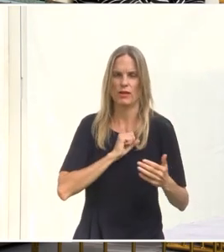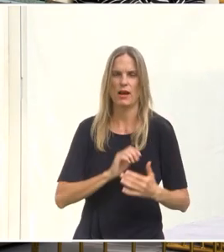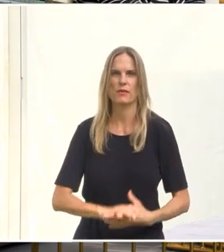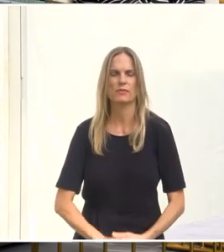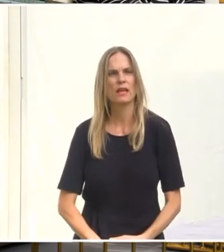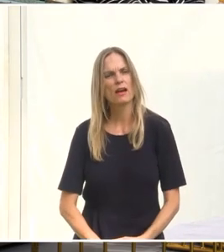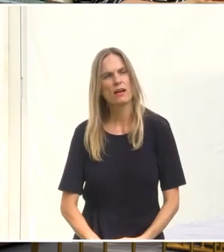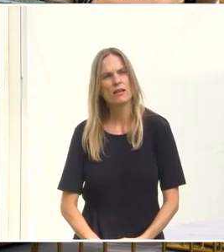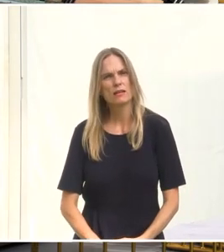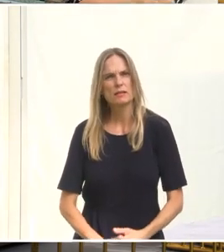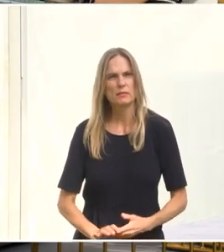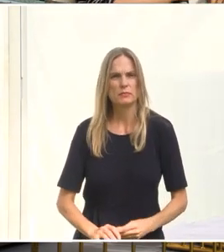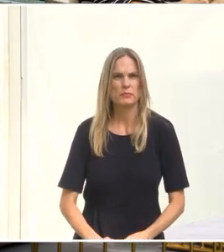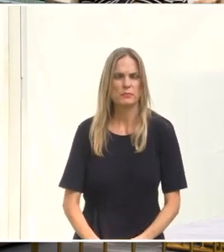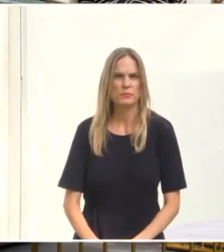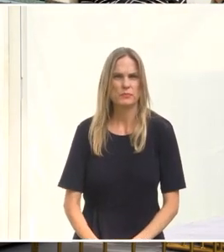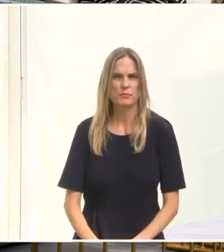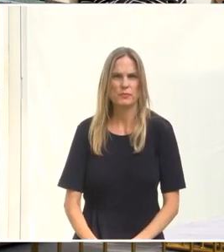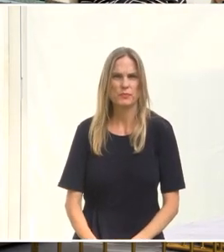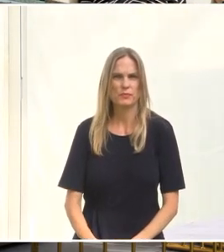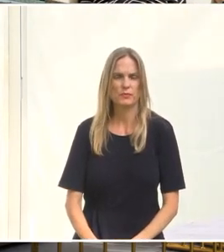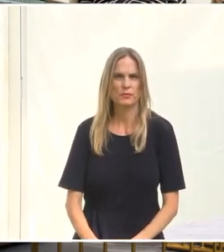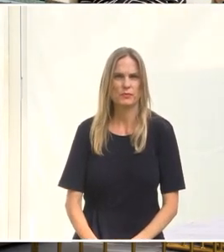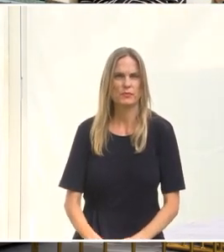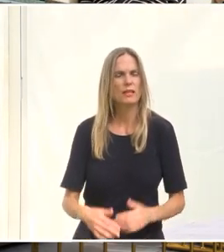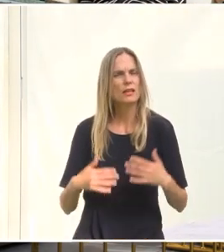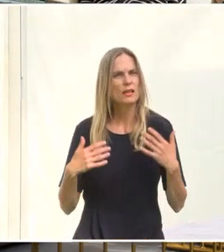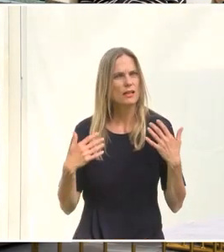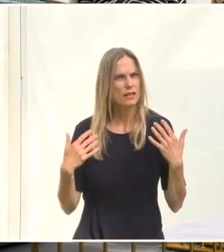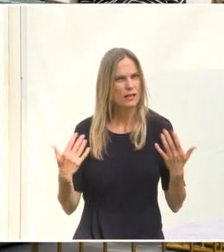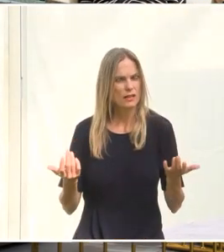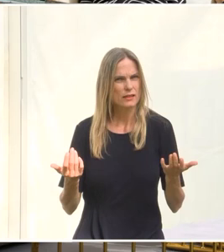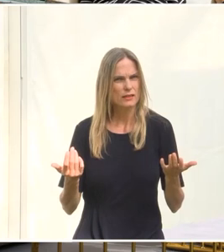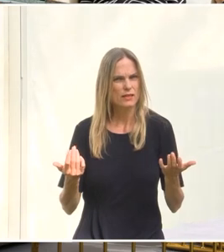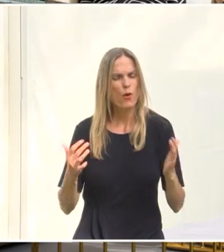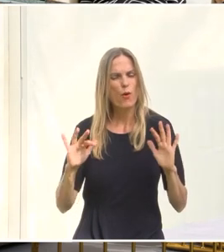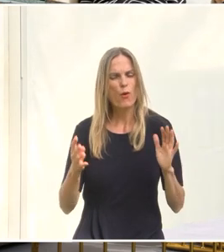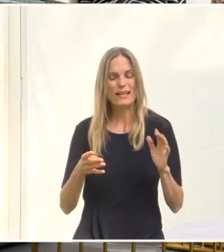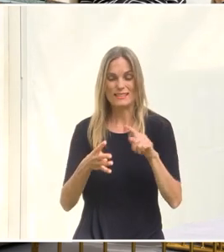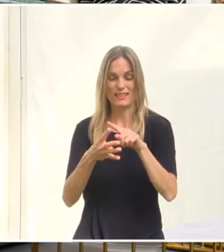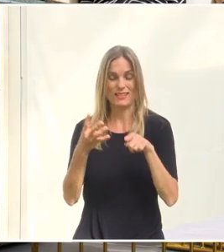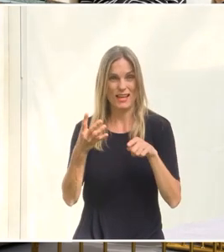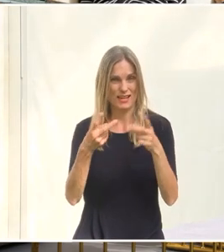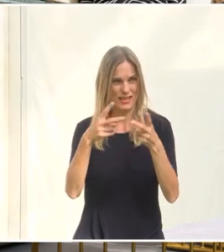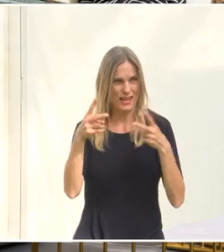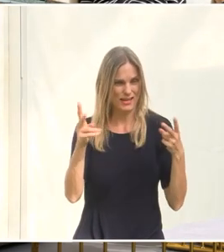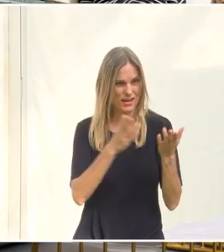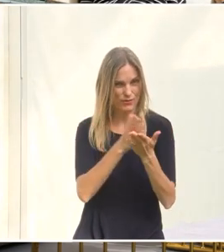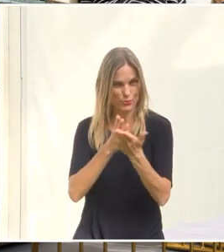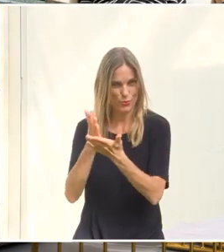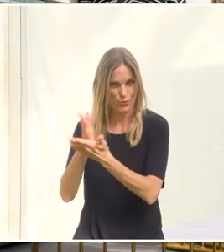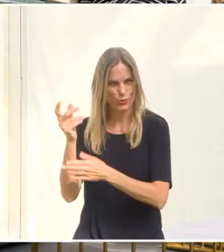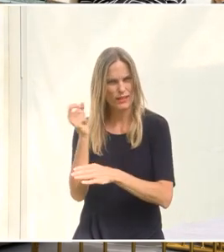to smaller places, that's the fourth scenario. So if now to contrast these four scenarios with this